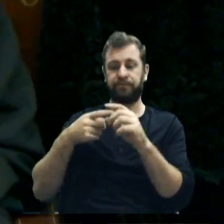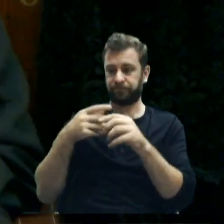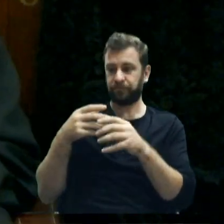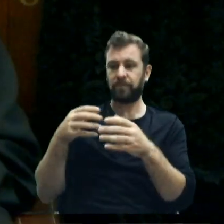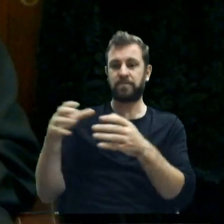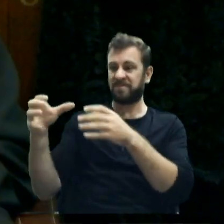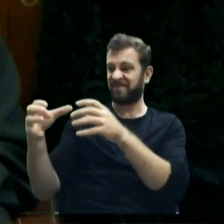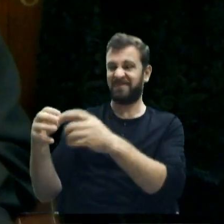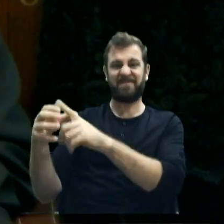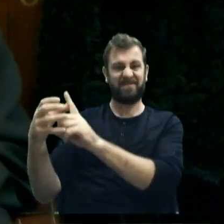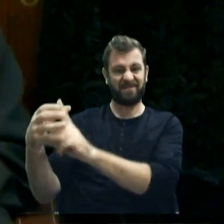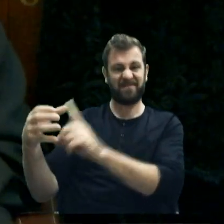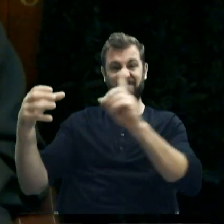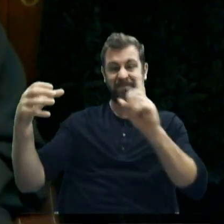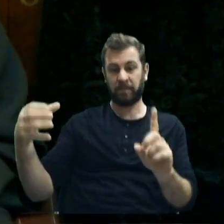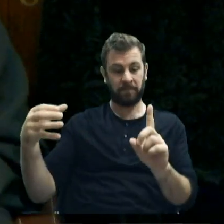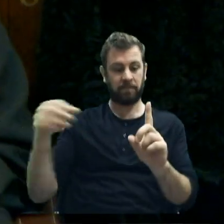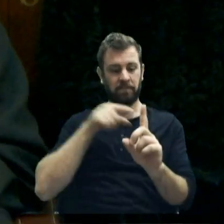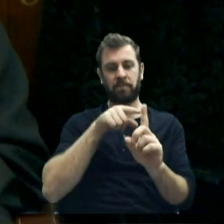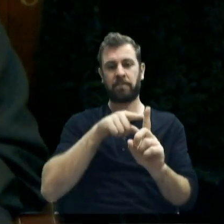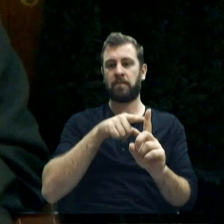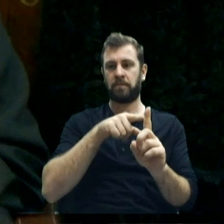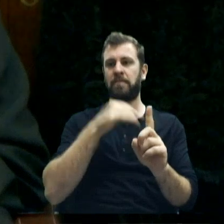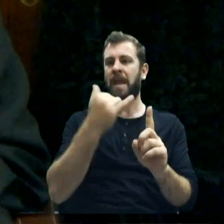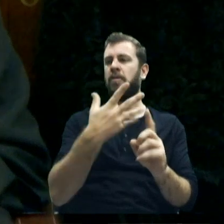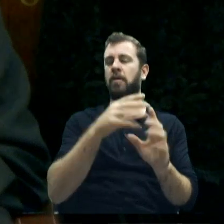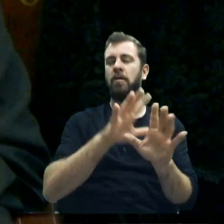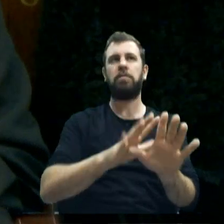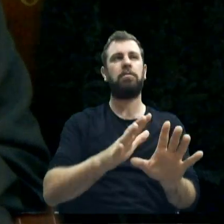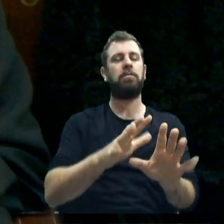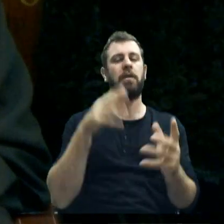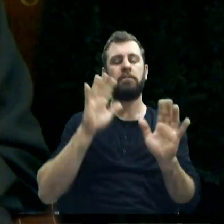out of that circle, and once again, he's that gem.